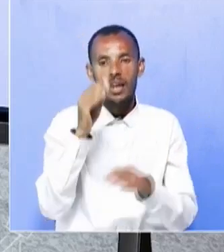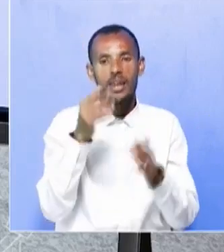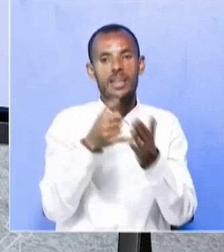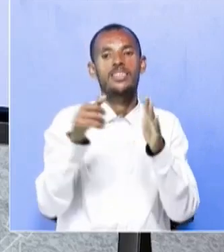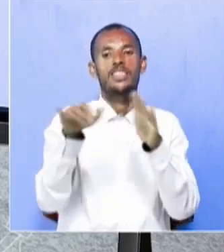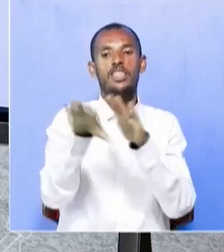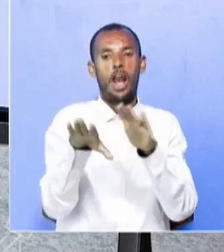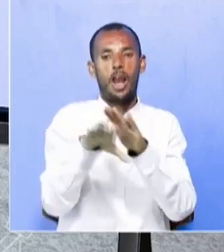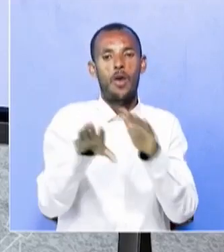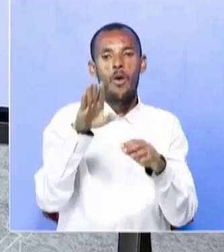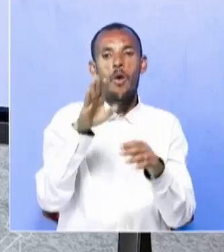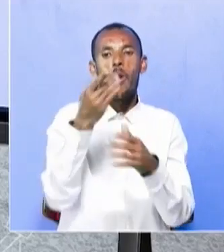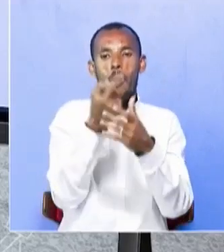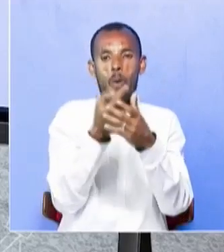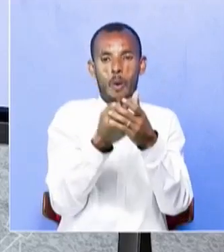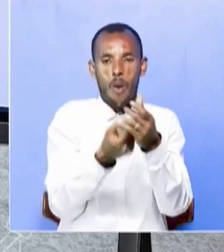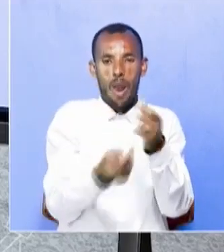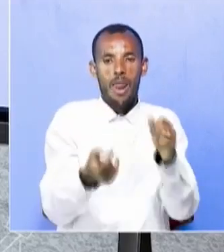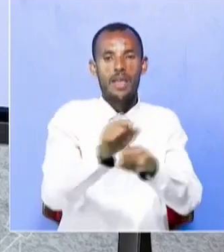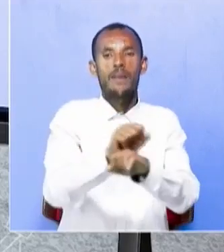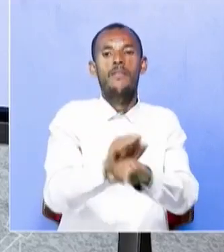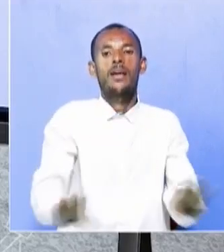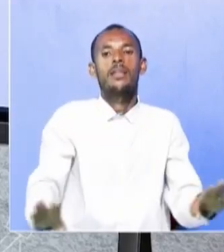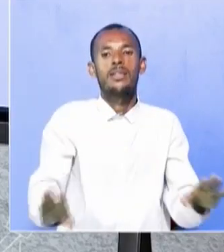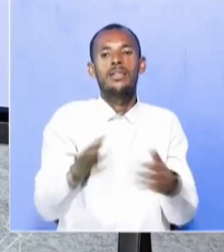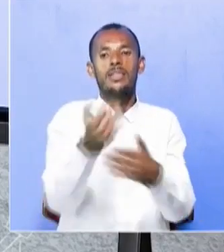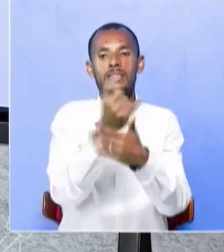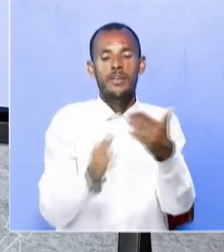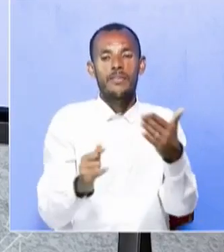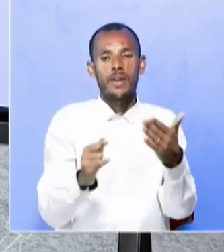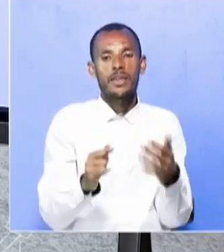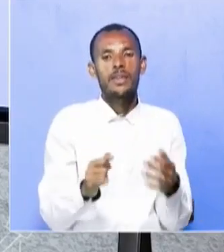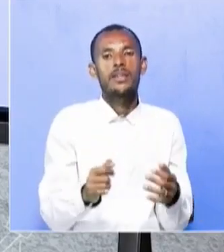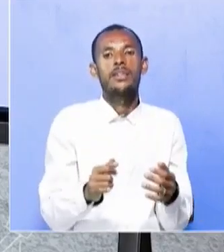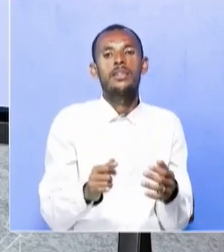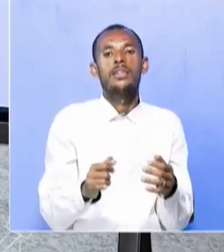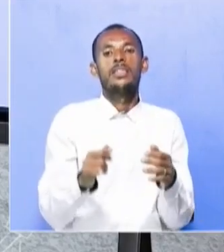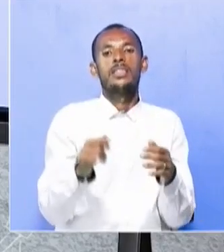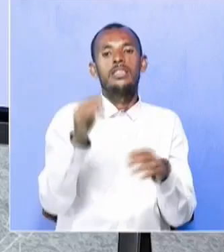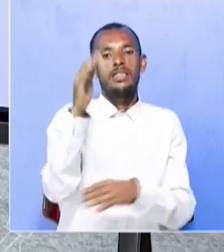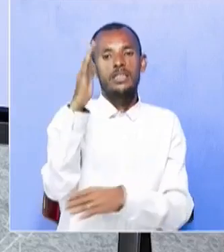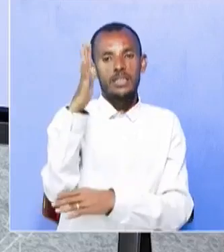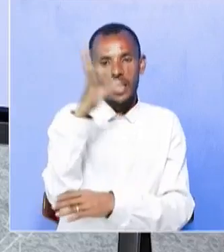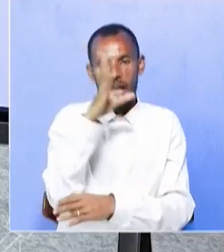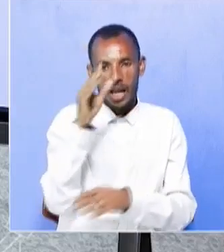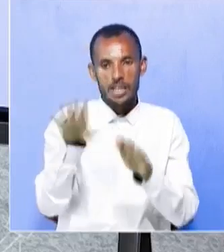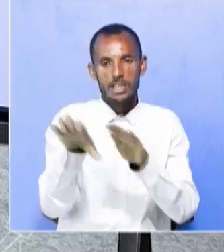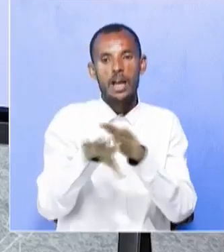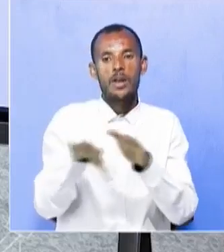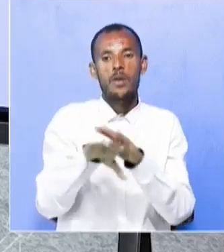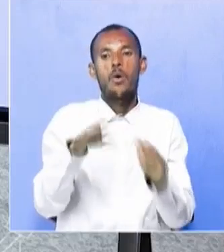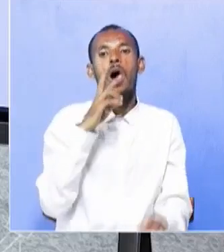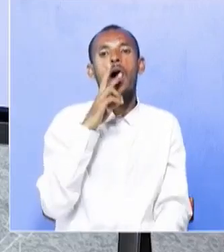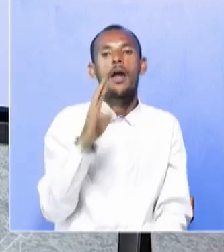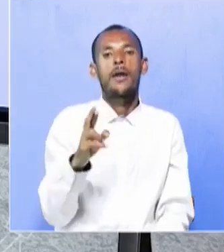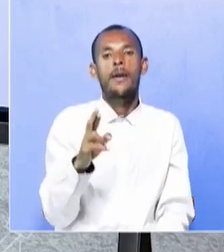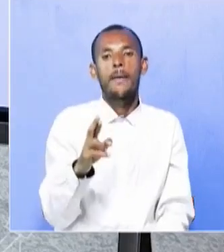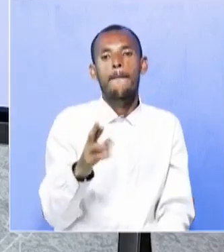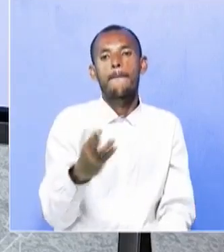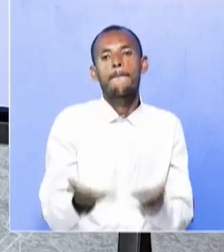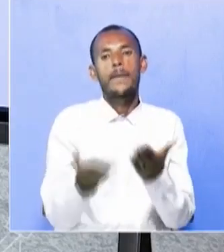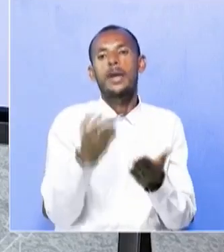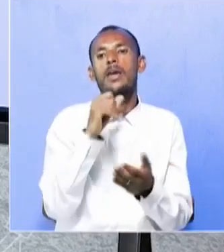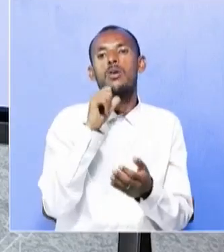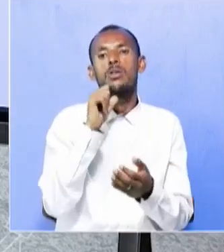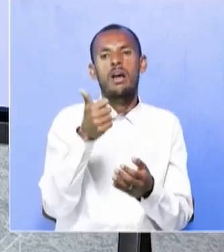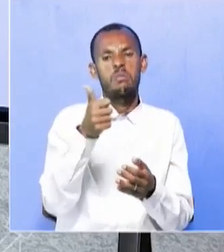shadow only on the flat surface. If the surface is not flat, the shadow and its tree may not have